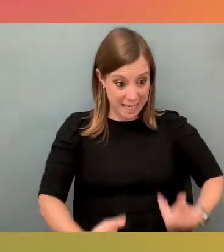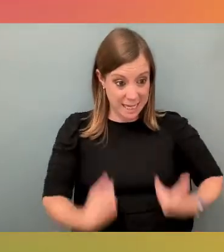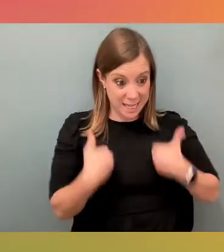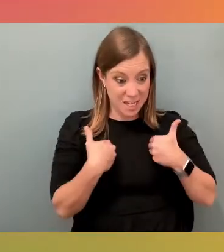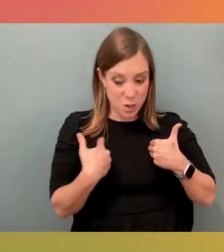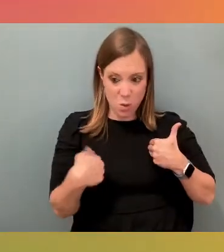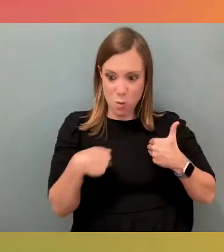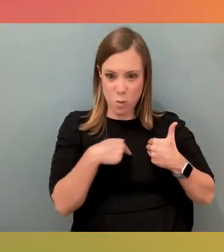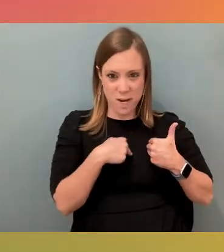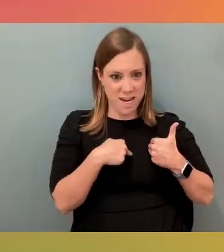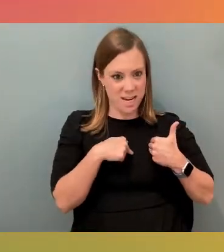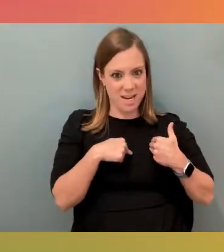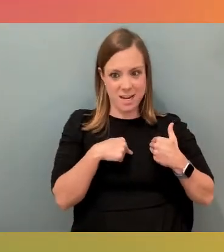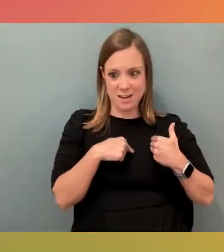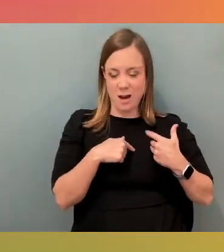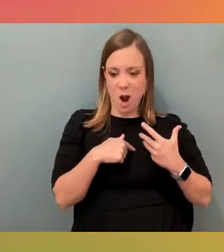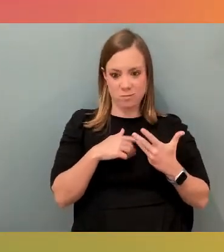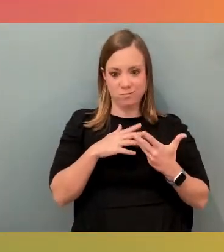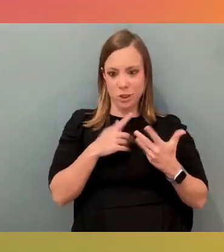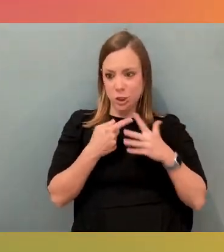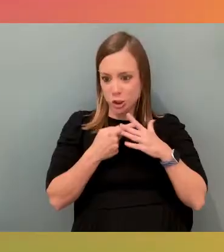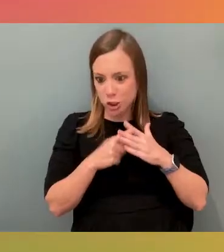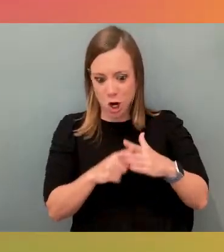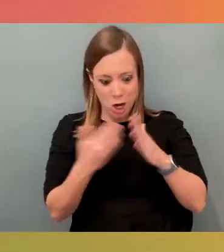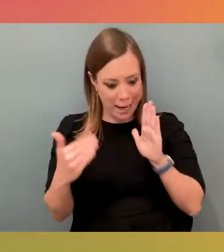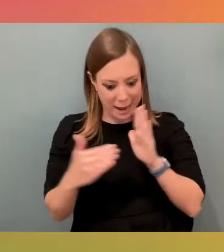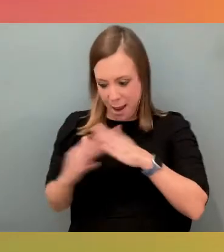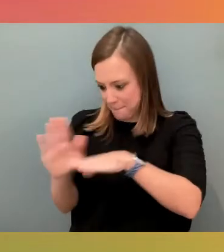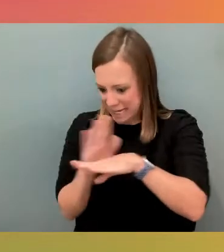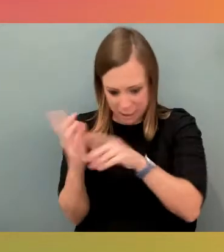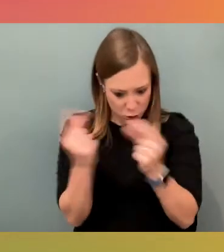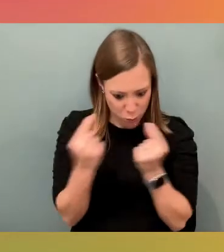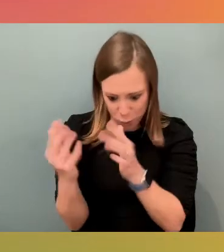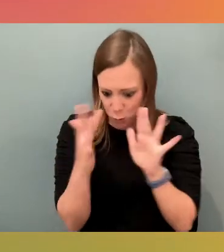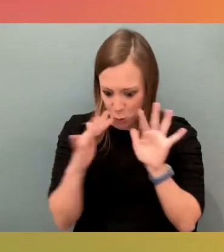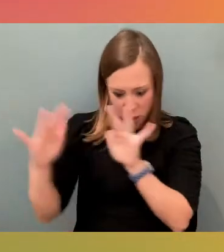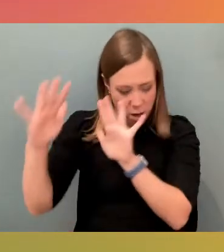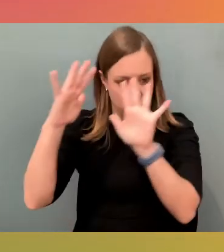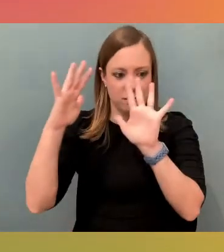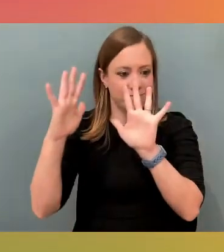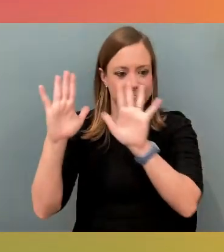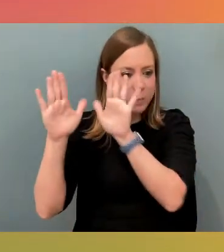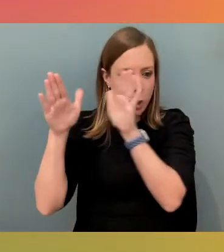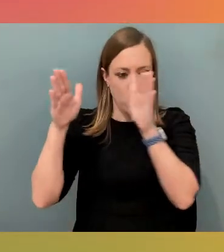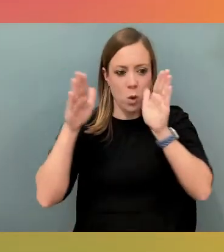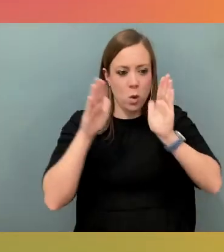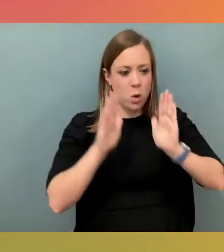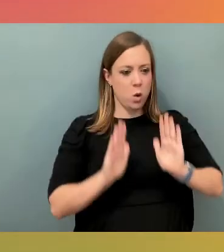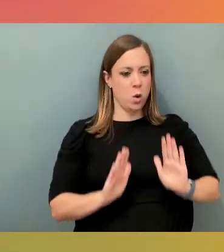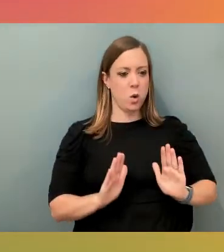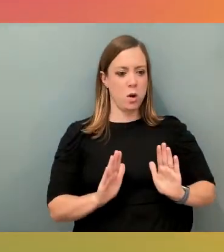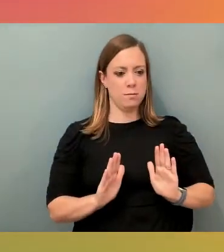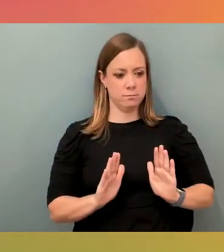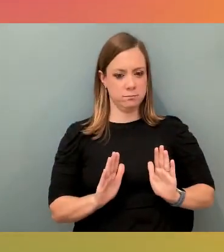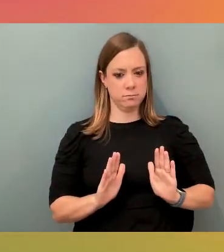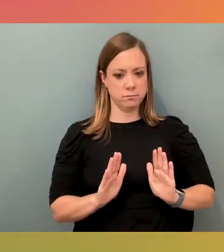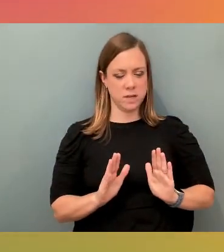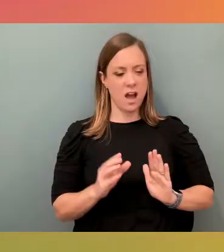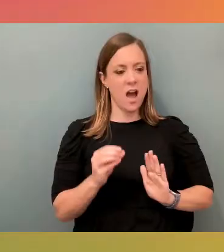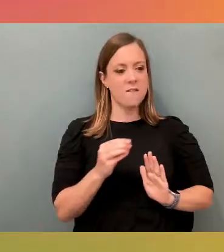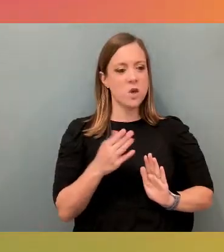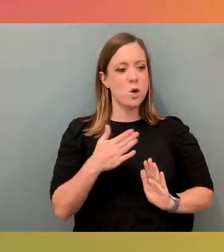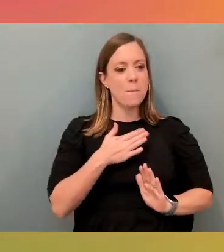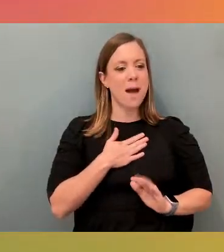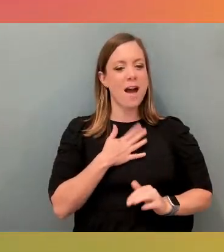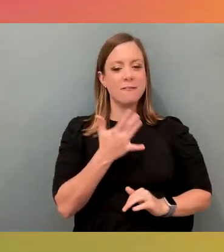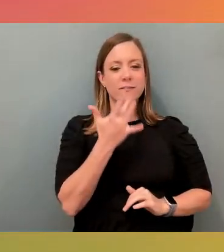our busy day with commotion all around us and come back to our to-do list, I want to share a few of my favorite